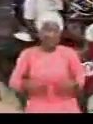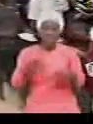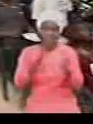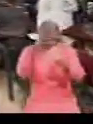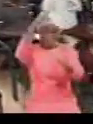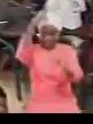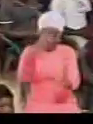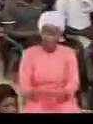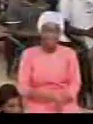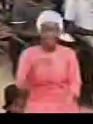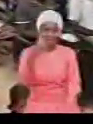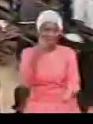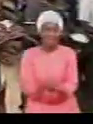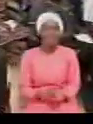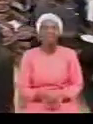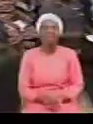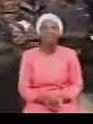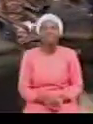name.